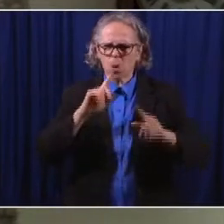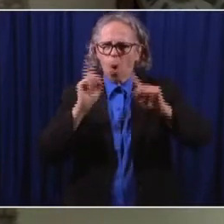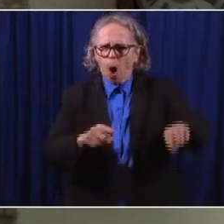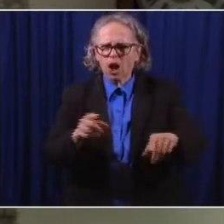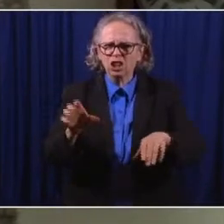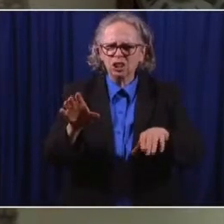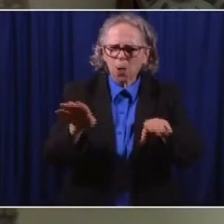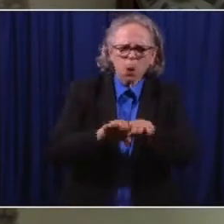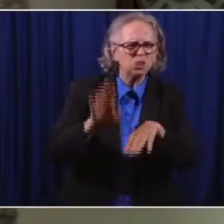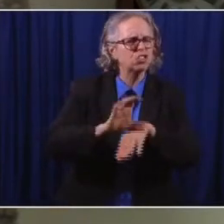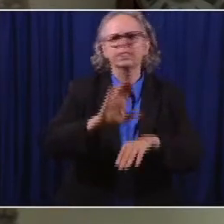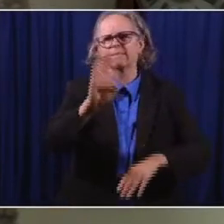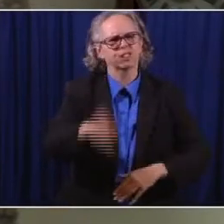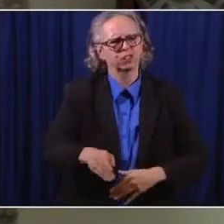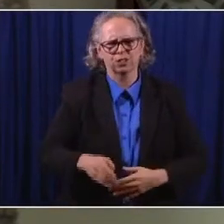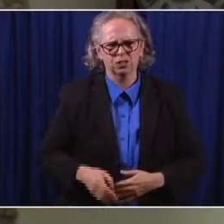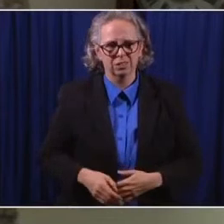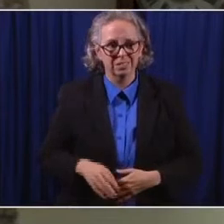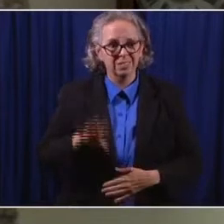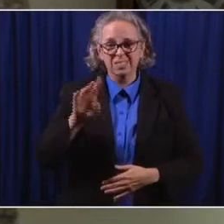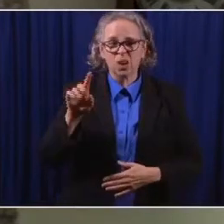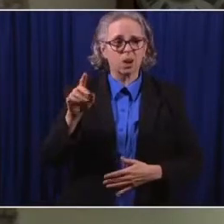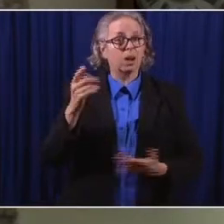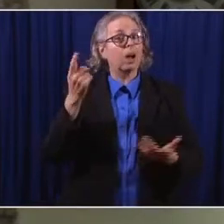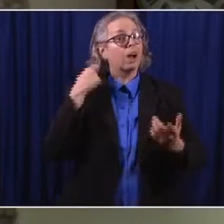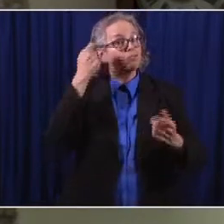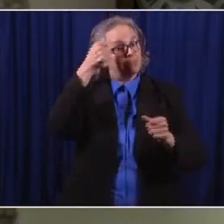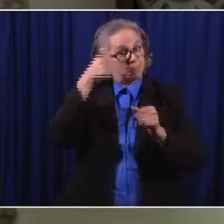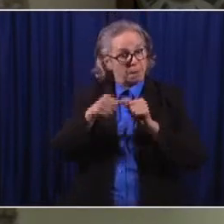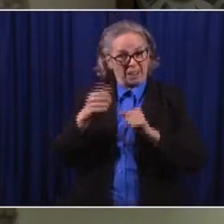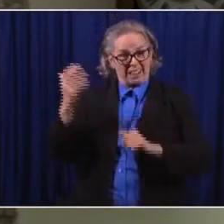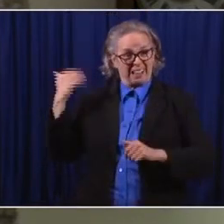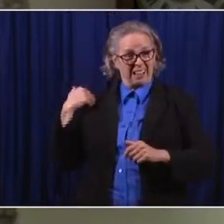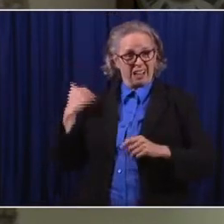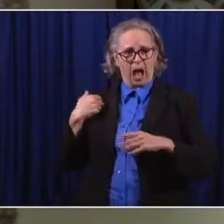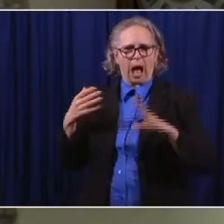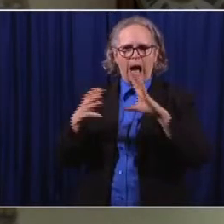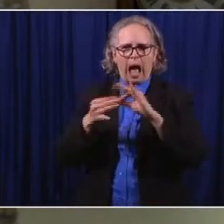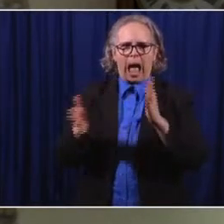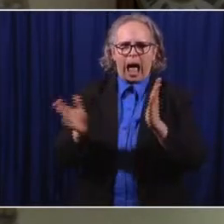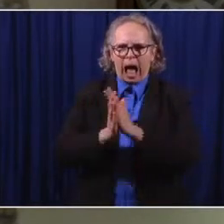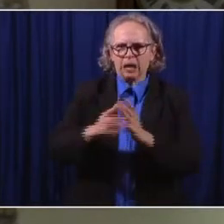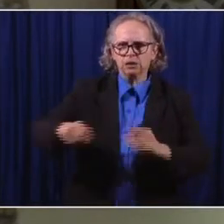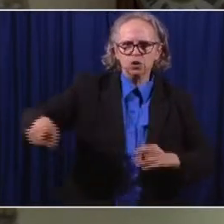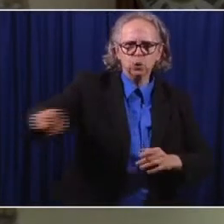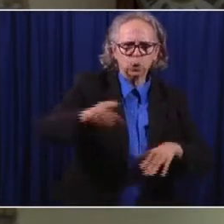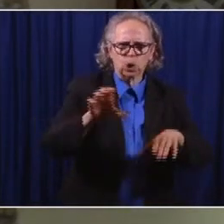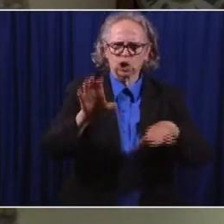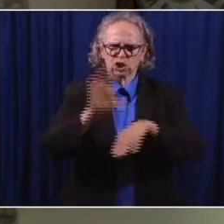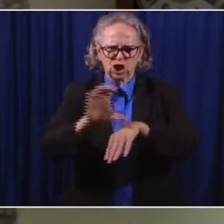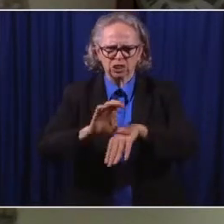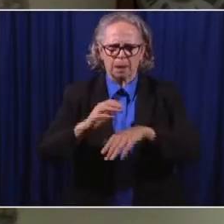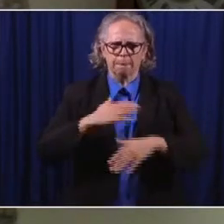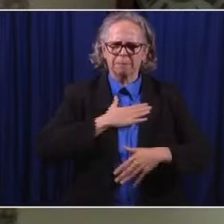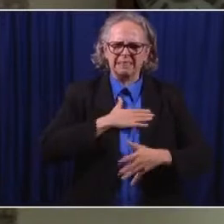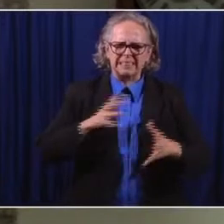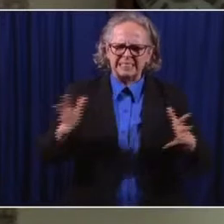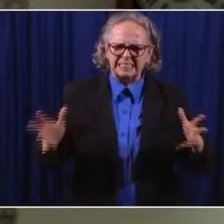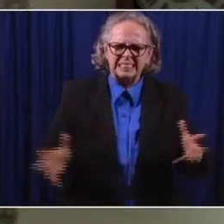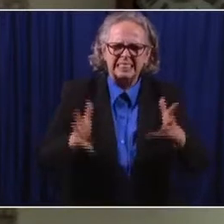in regard to churches is because we've seen outbreaks come out of churches, is ask everyone to wear a mask when they